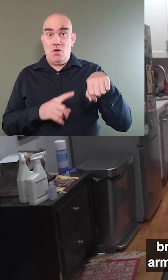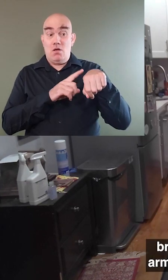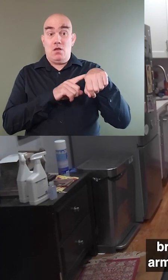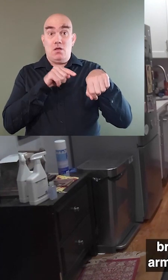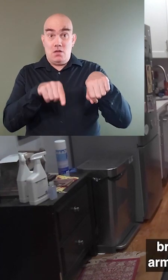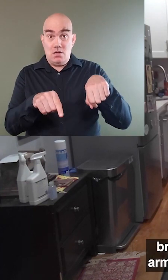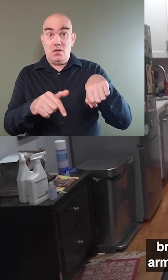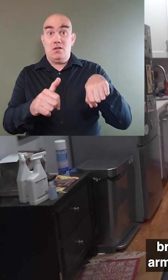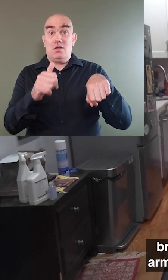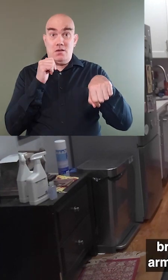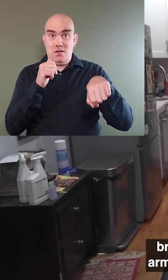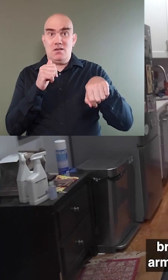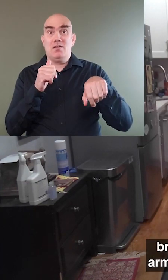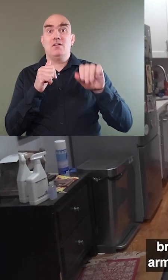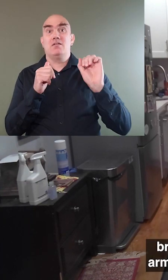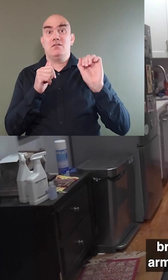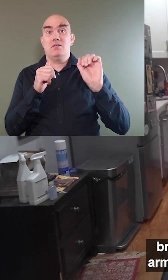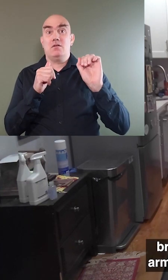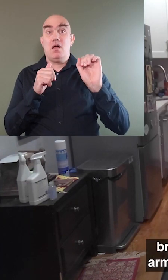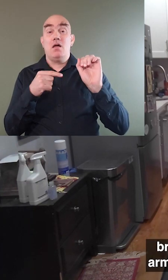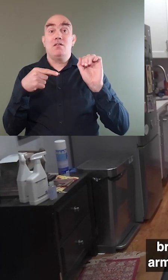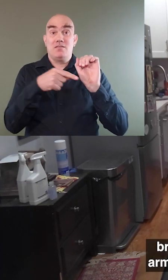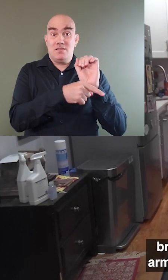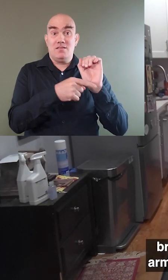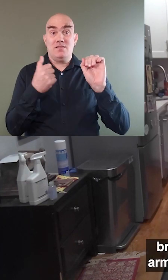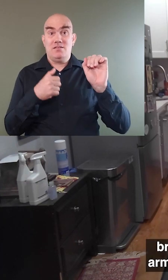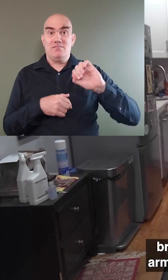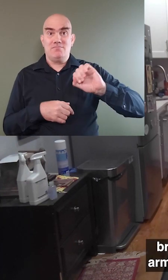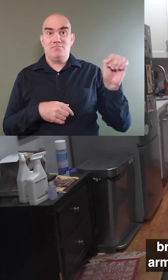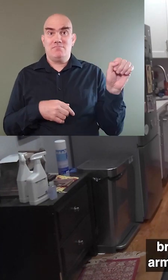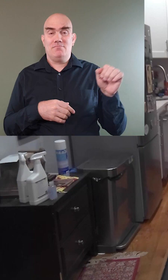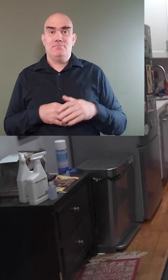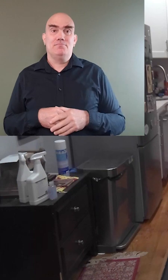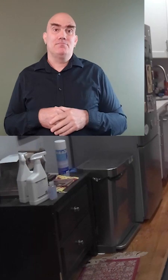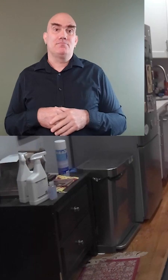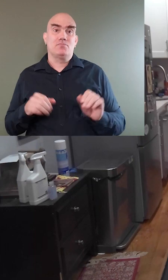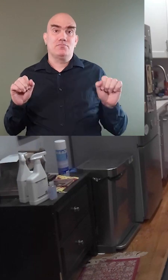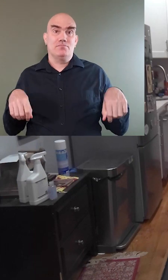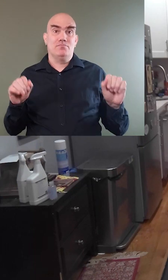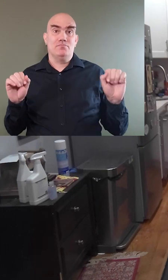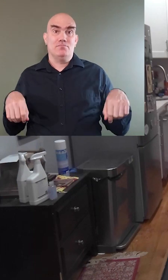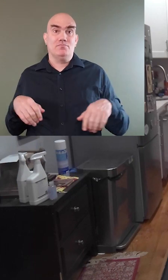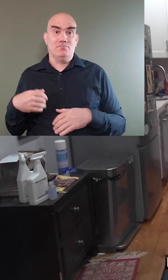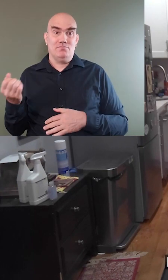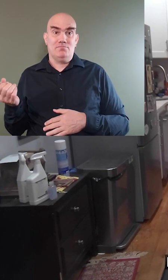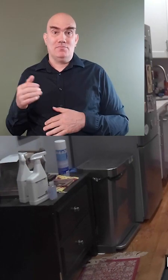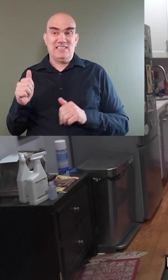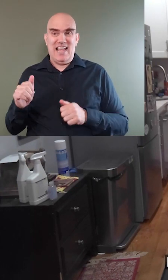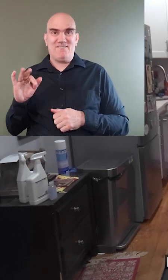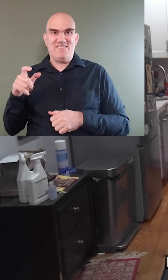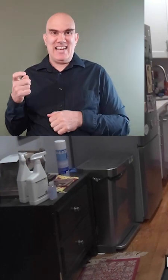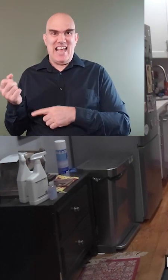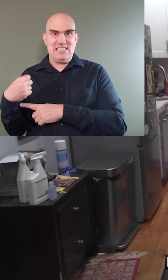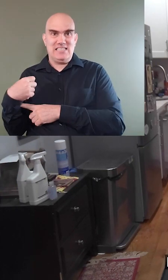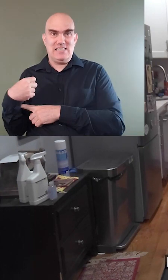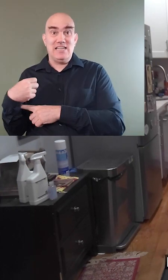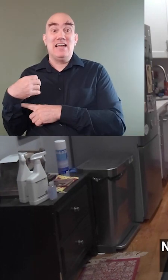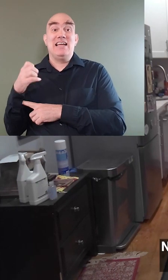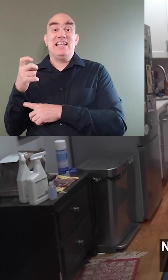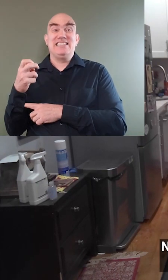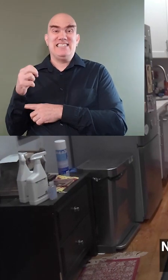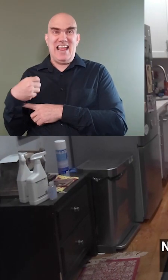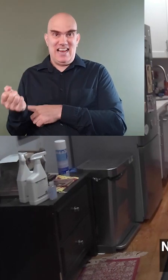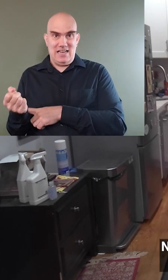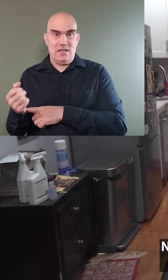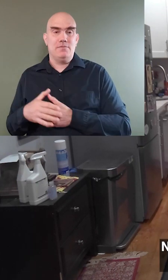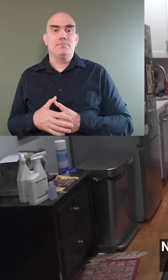hand closer to the arm and extend. Bring it away. It can flex, it can extend.